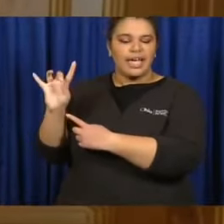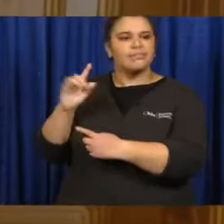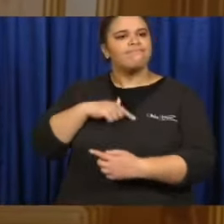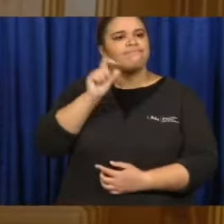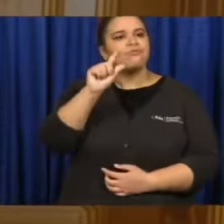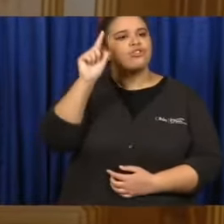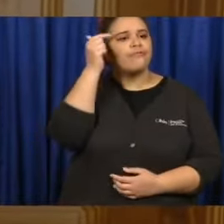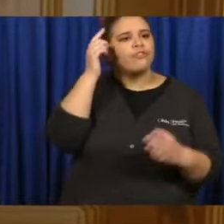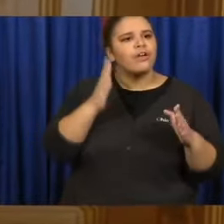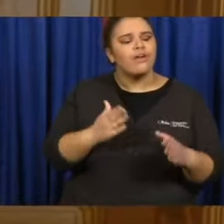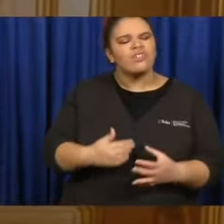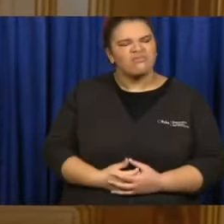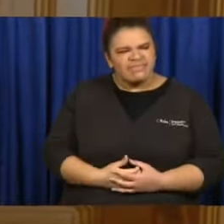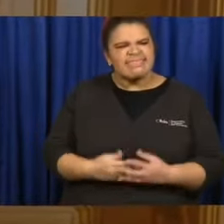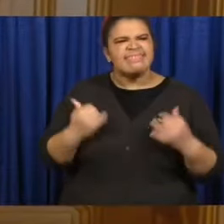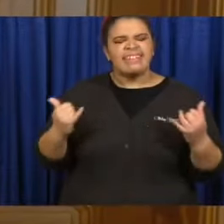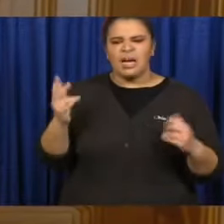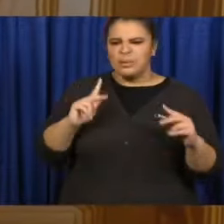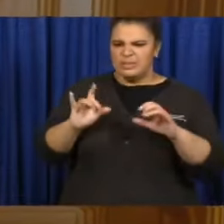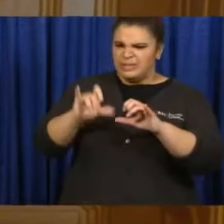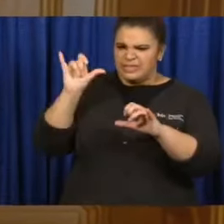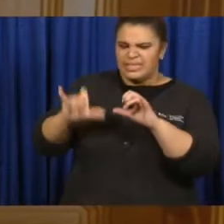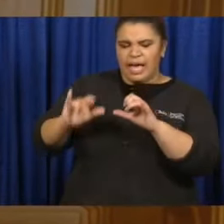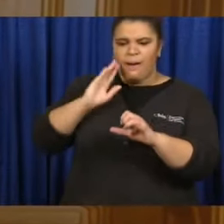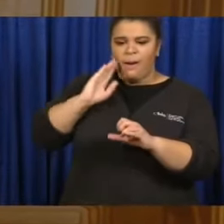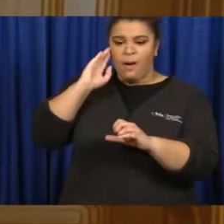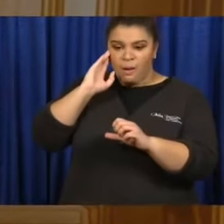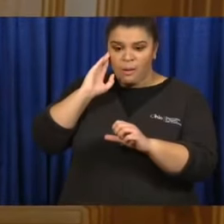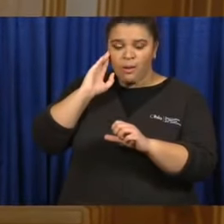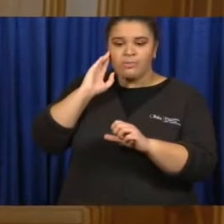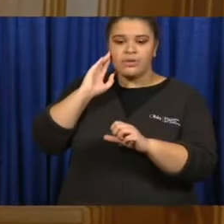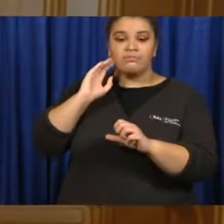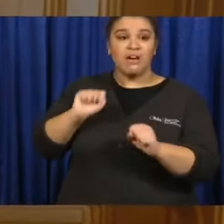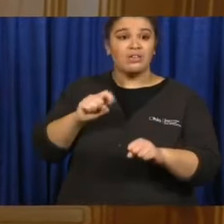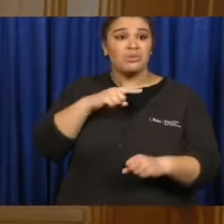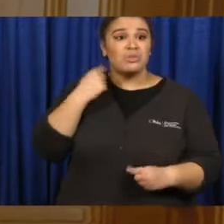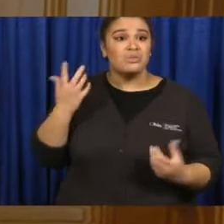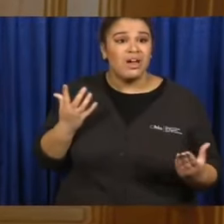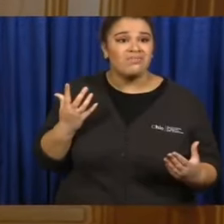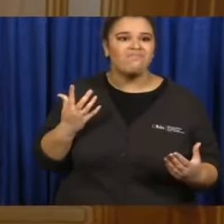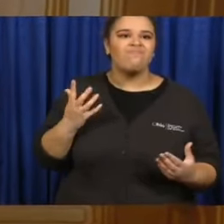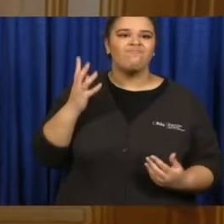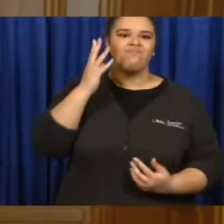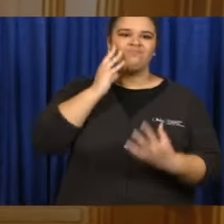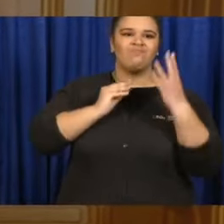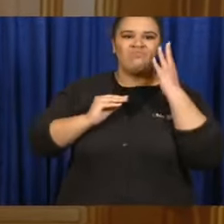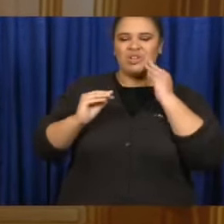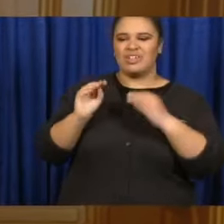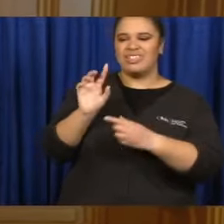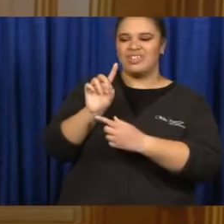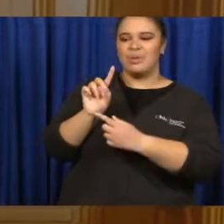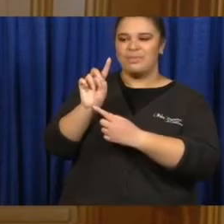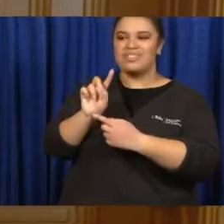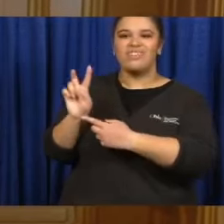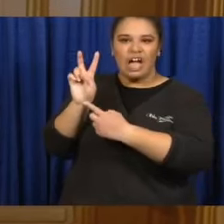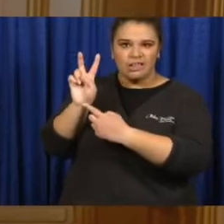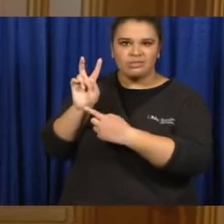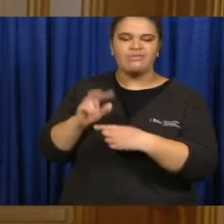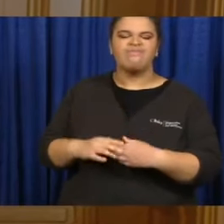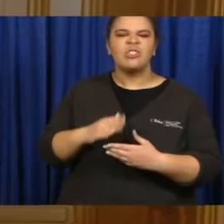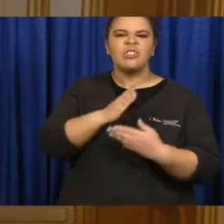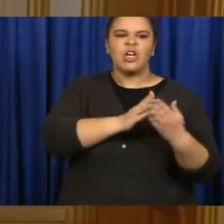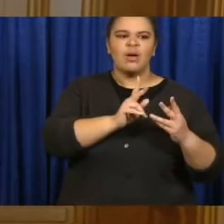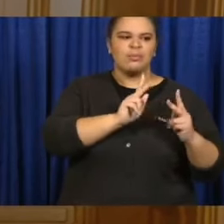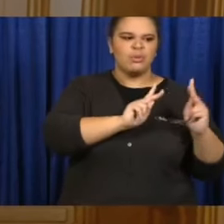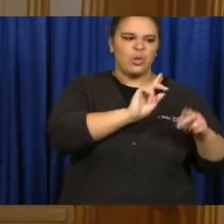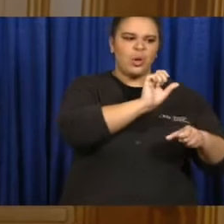having more people staying at home might be putting some people at greater risk for domestic violence. We've heard from some activists that they have some concerns about